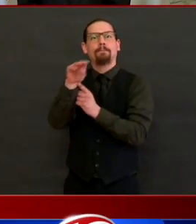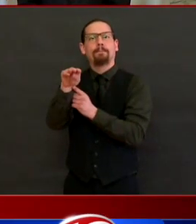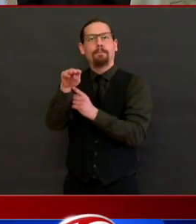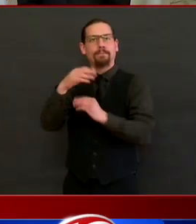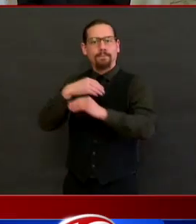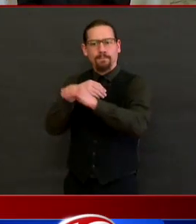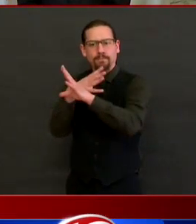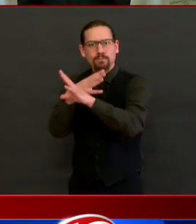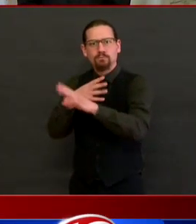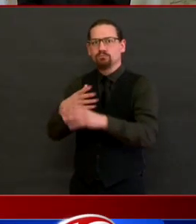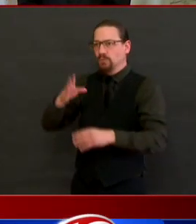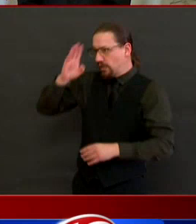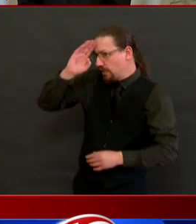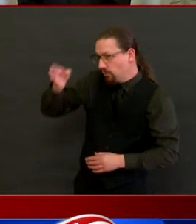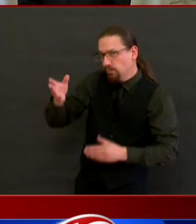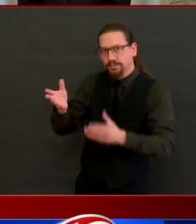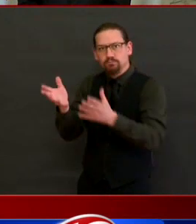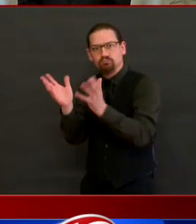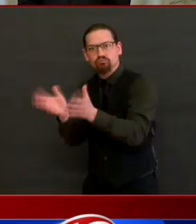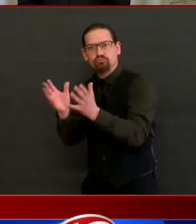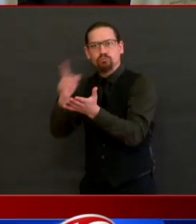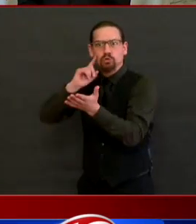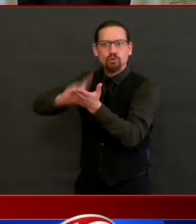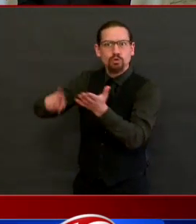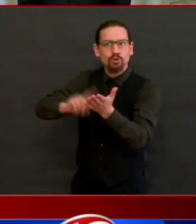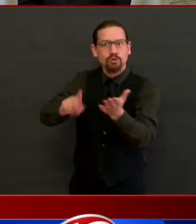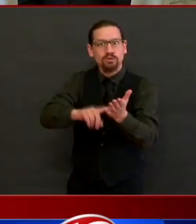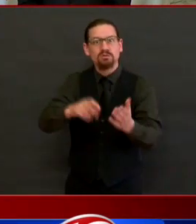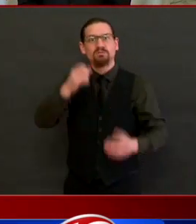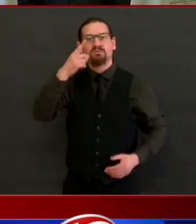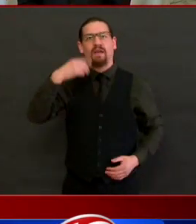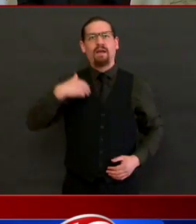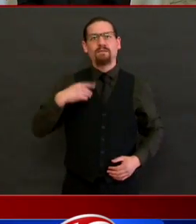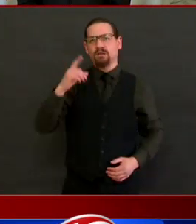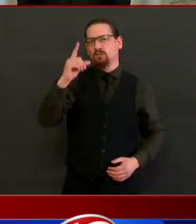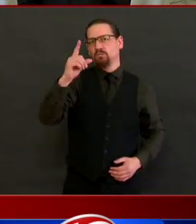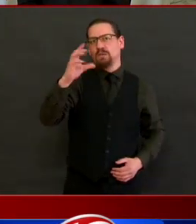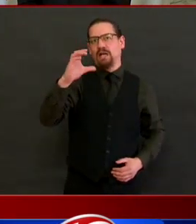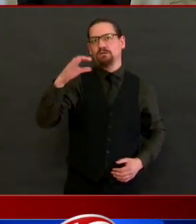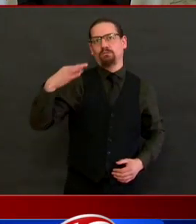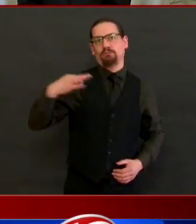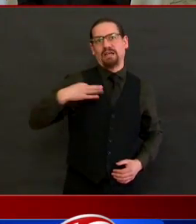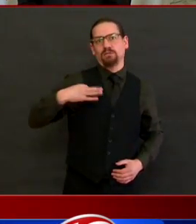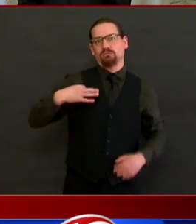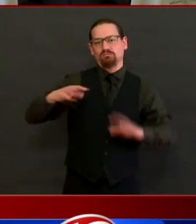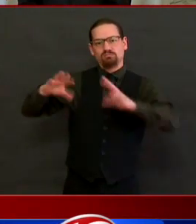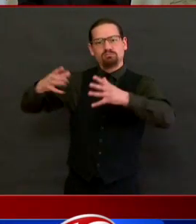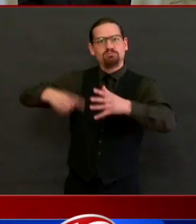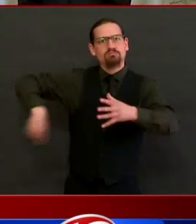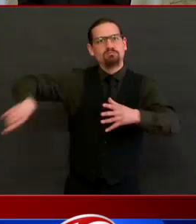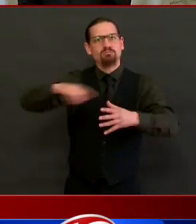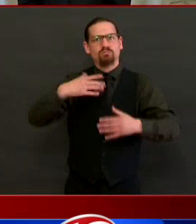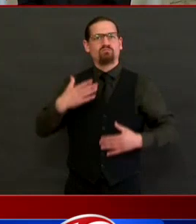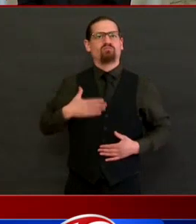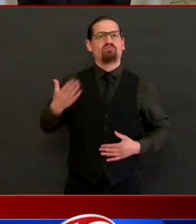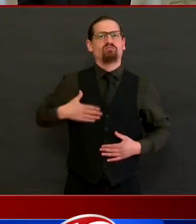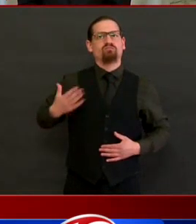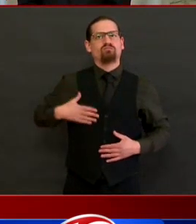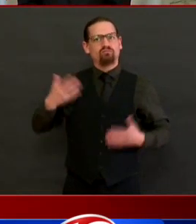in daily on our older neighbors through Project Hello. So that's